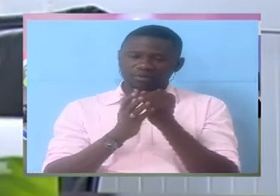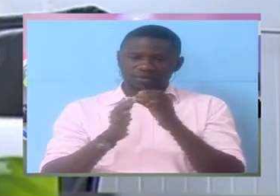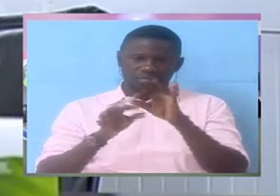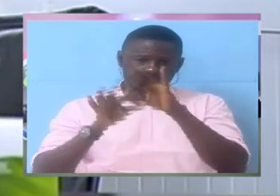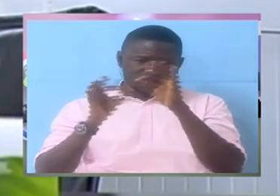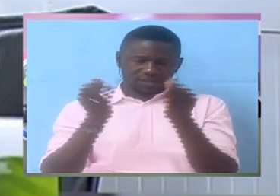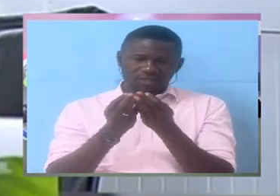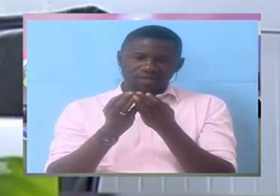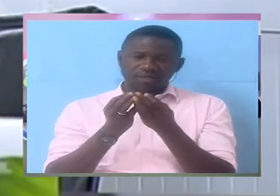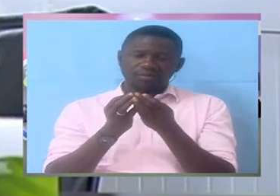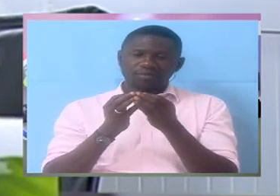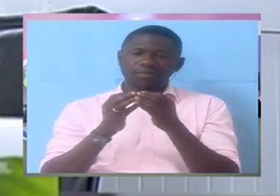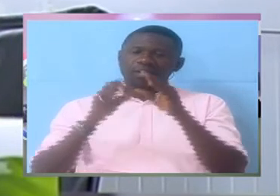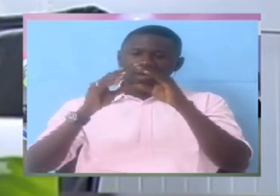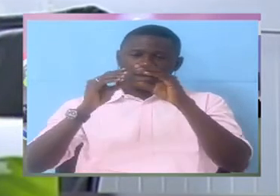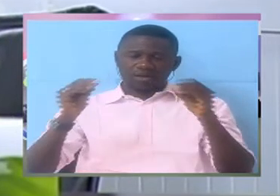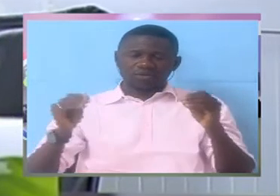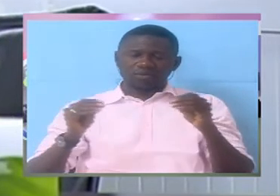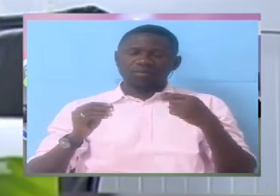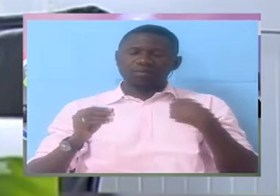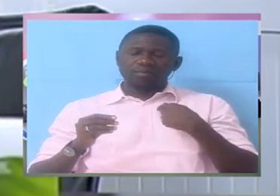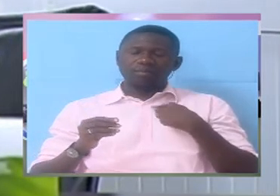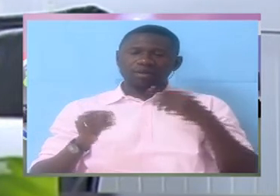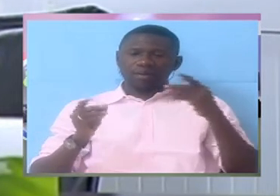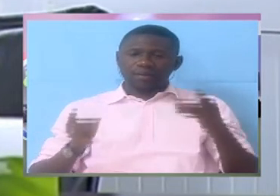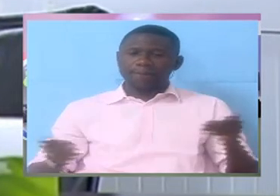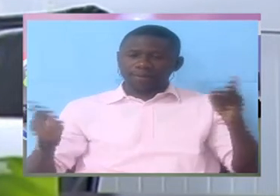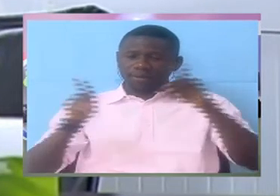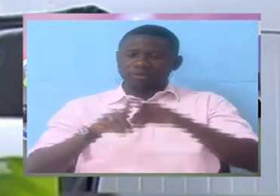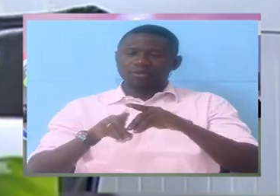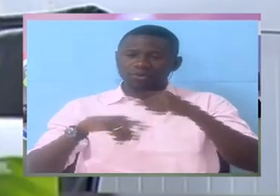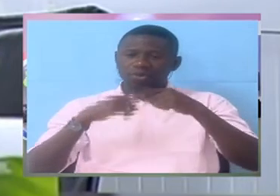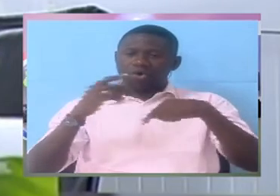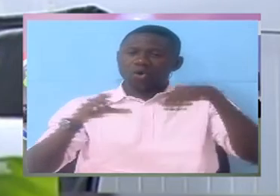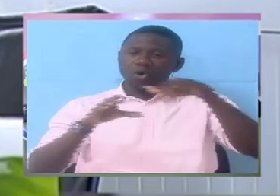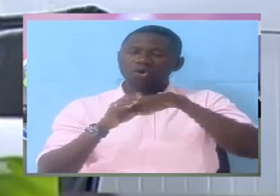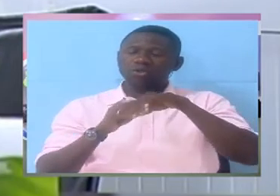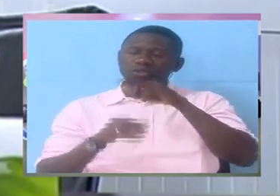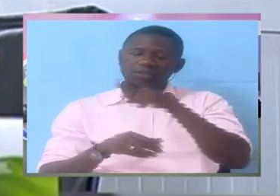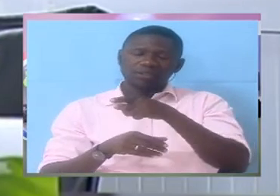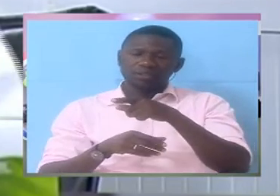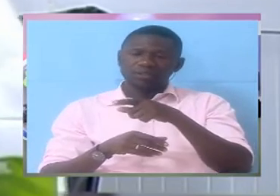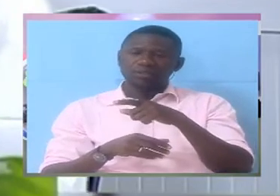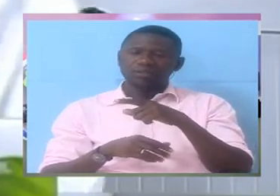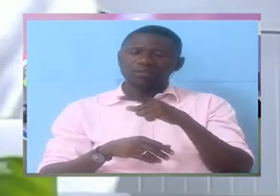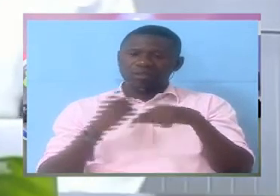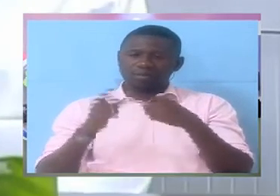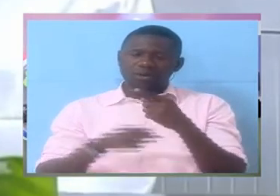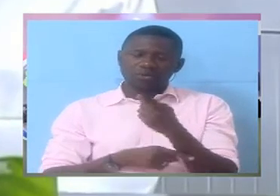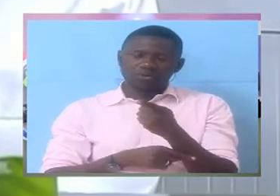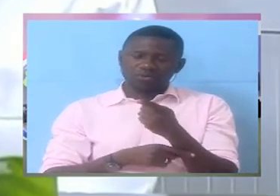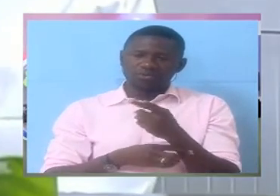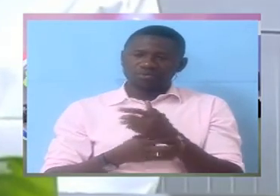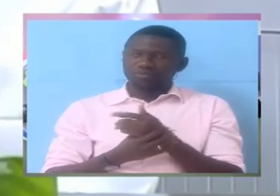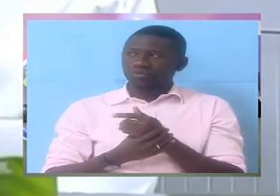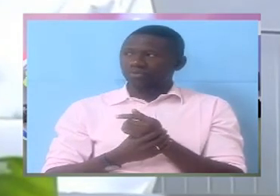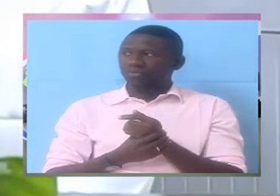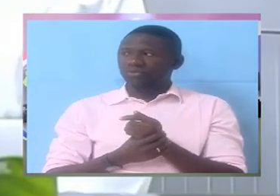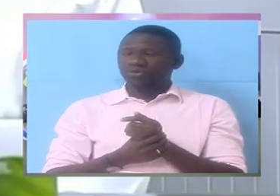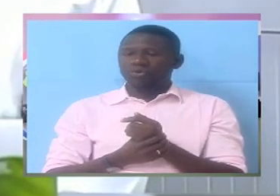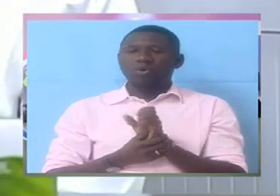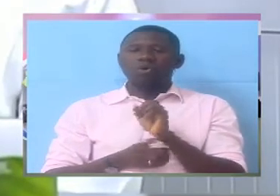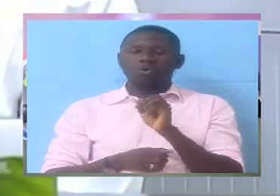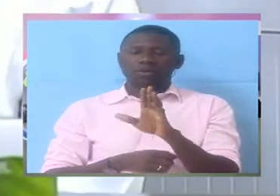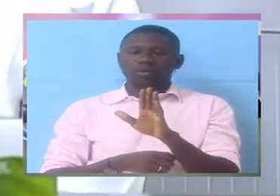My participation in this was that. All right. Let's take it step by